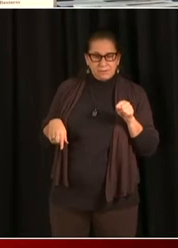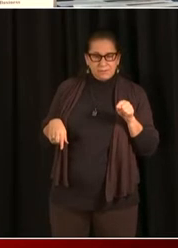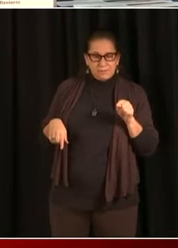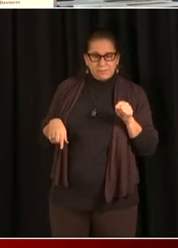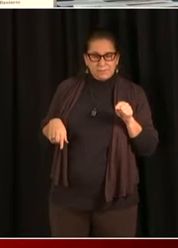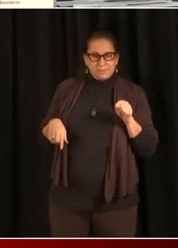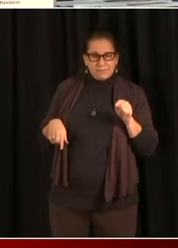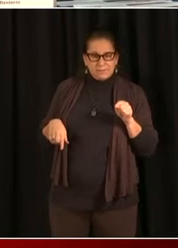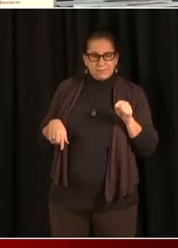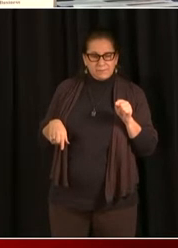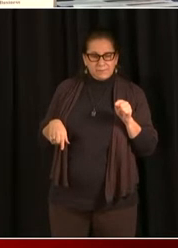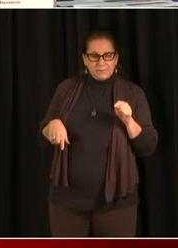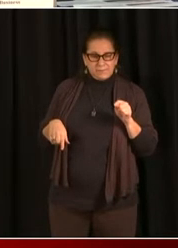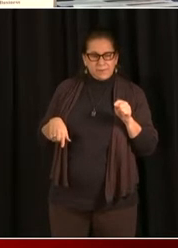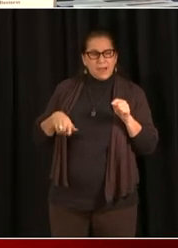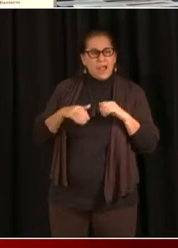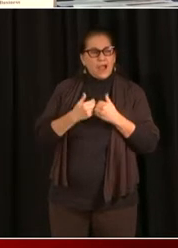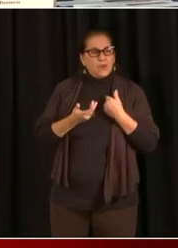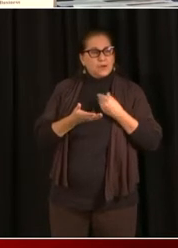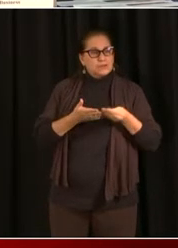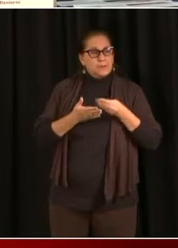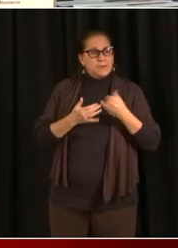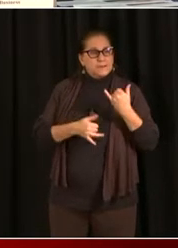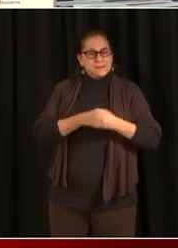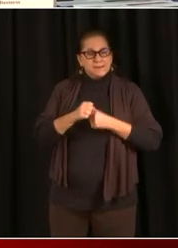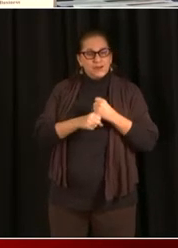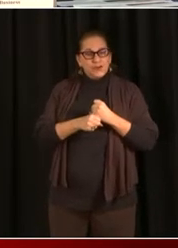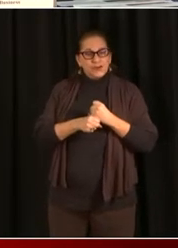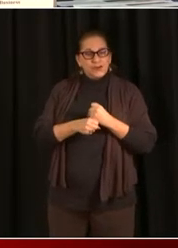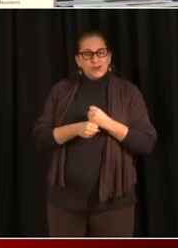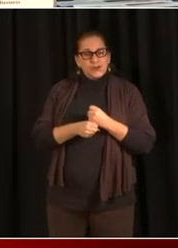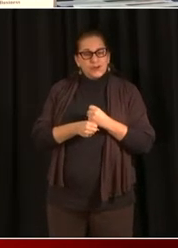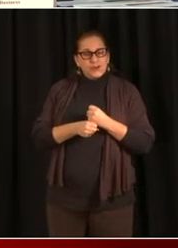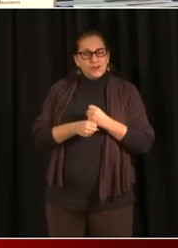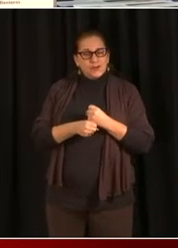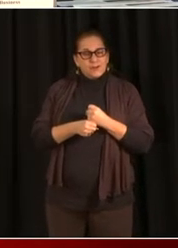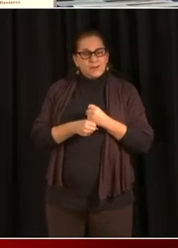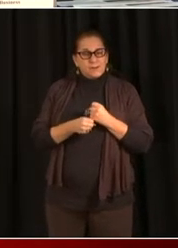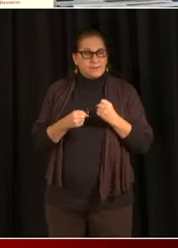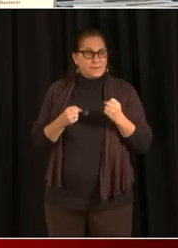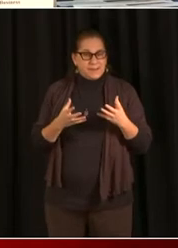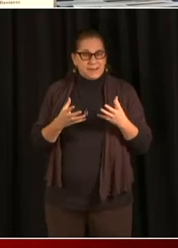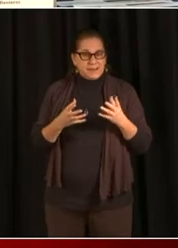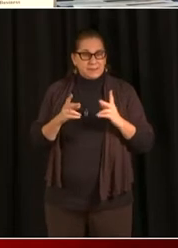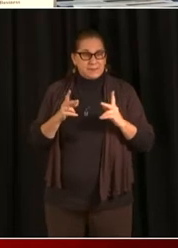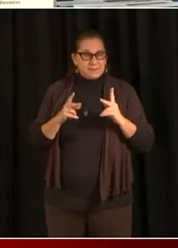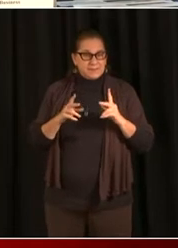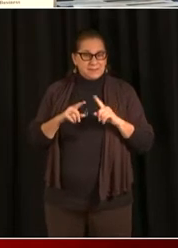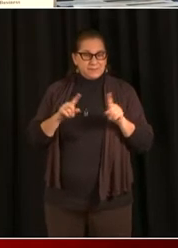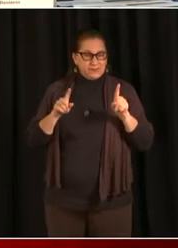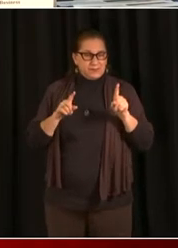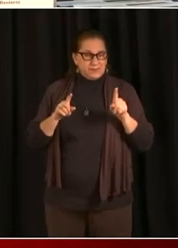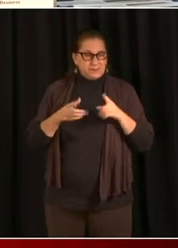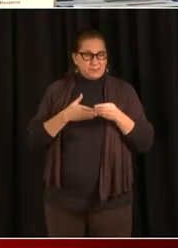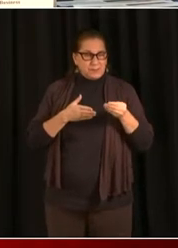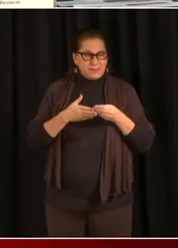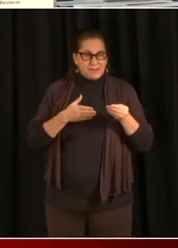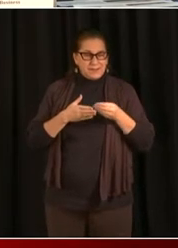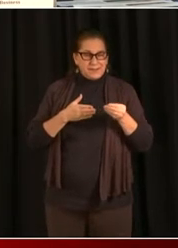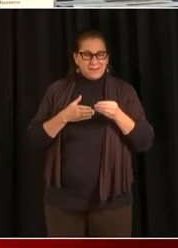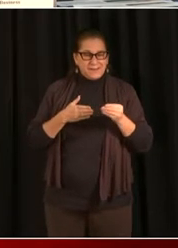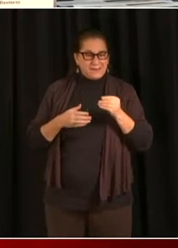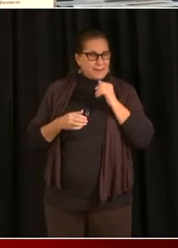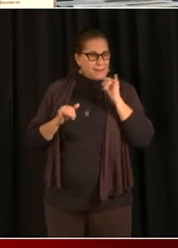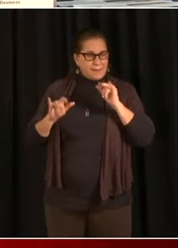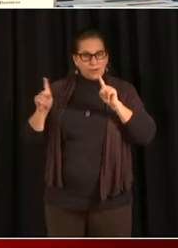different. And in anticipation of that, we have been doing some things similarly and then some things differently. This is our